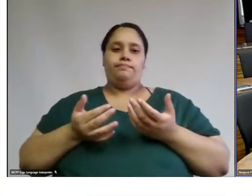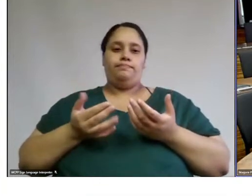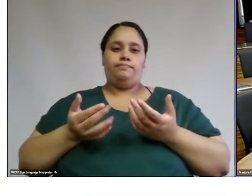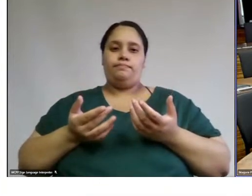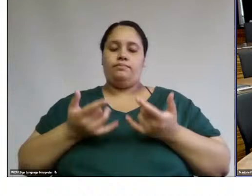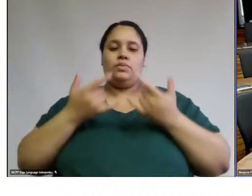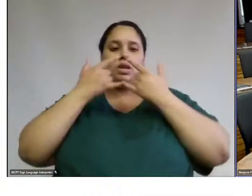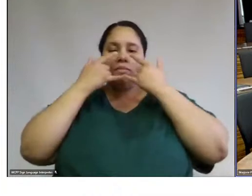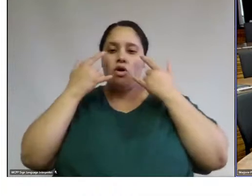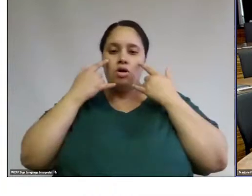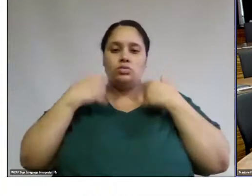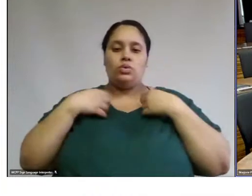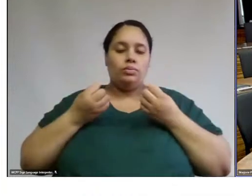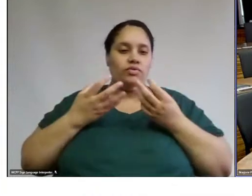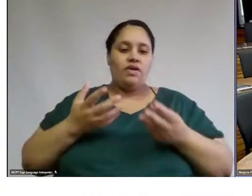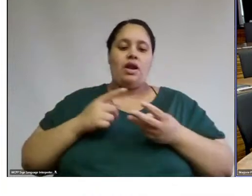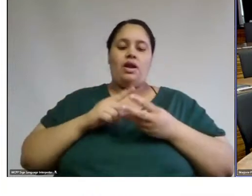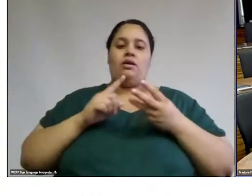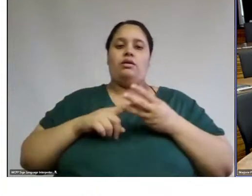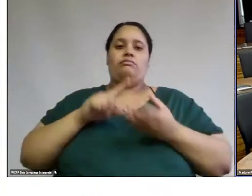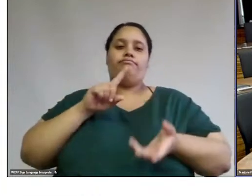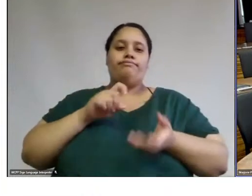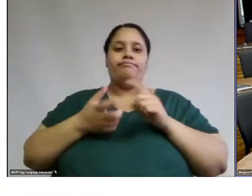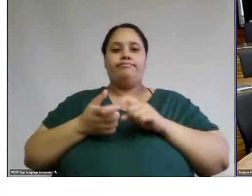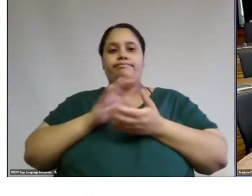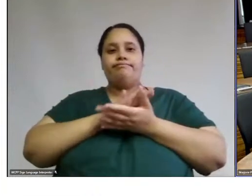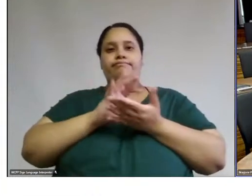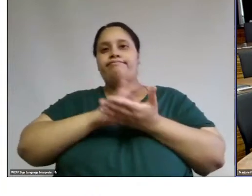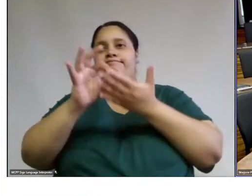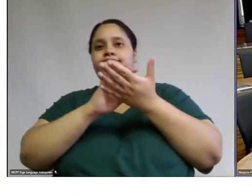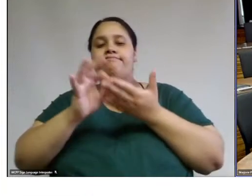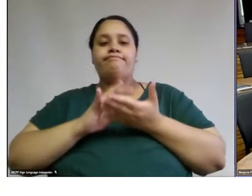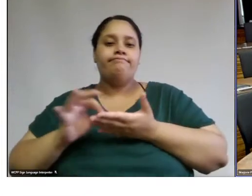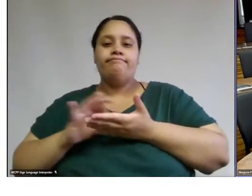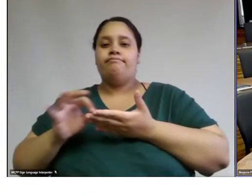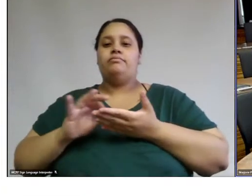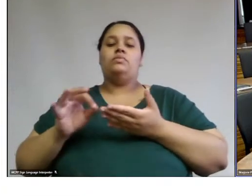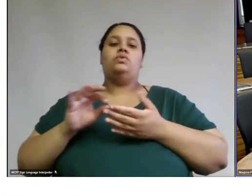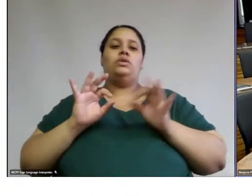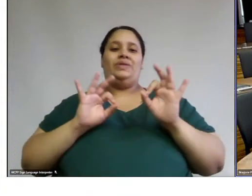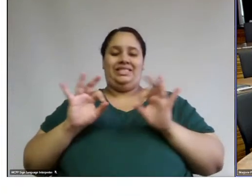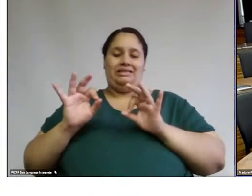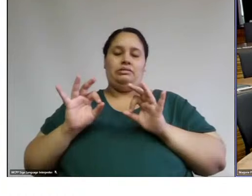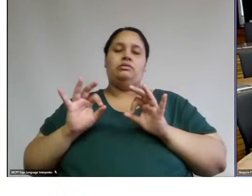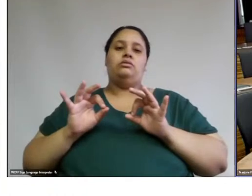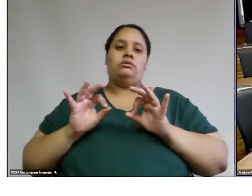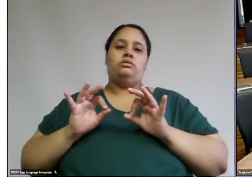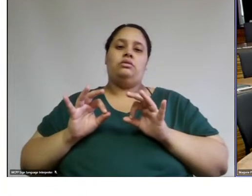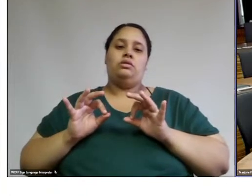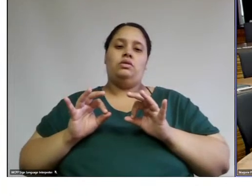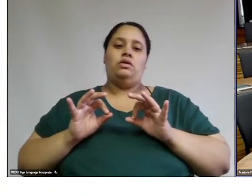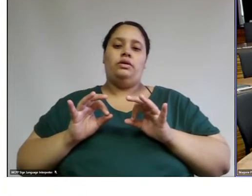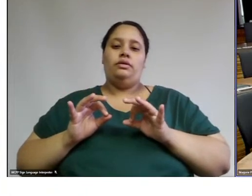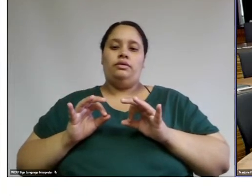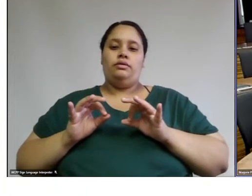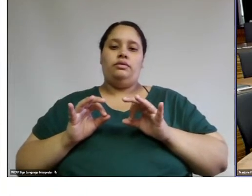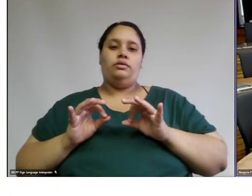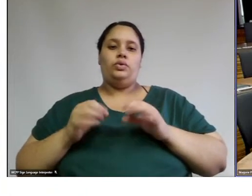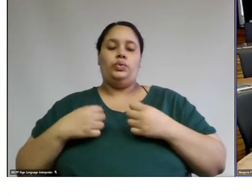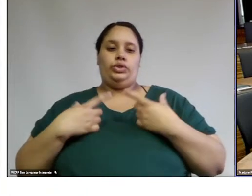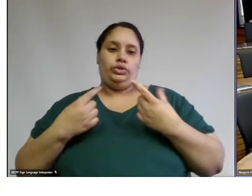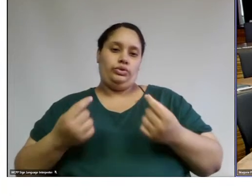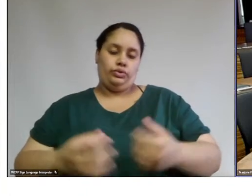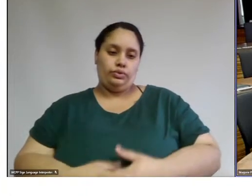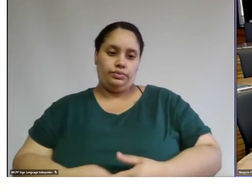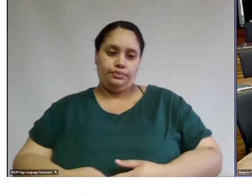there's mask and disinfectant, and I think schools would have, I'm not sure if you've seen pictures of that, but